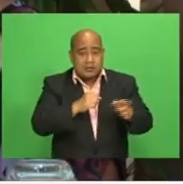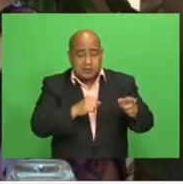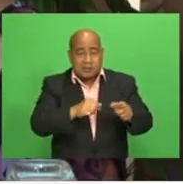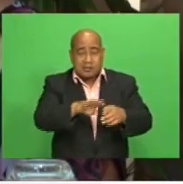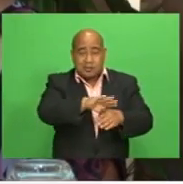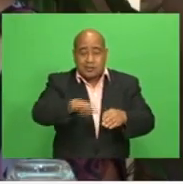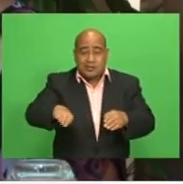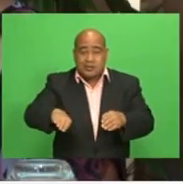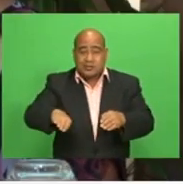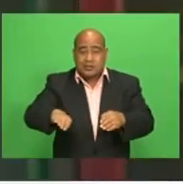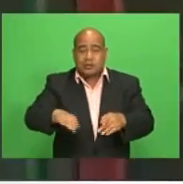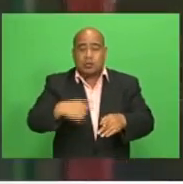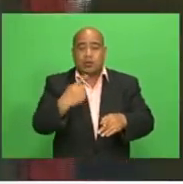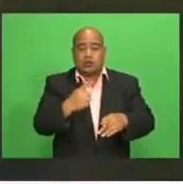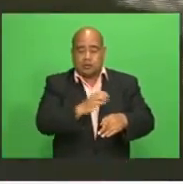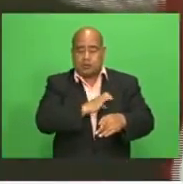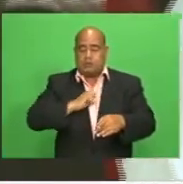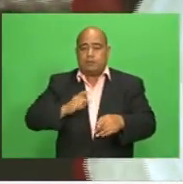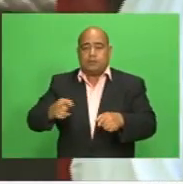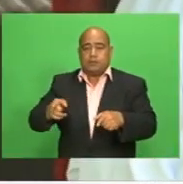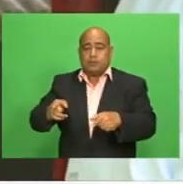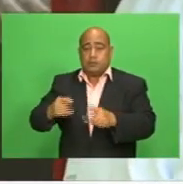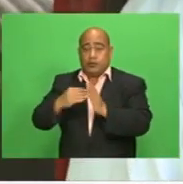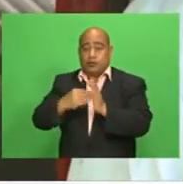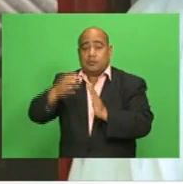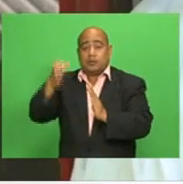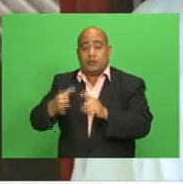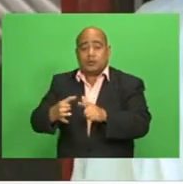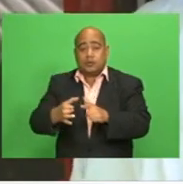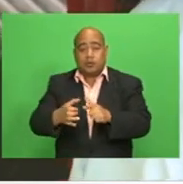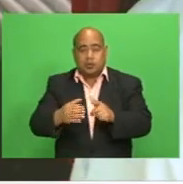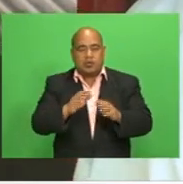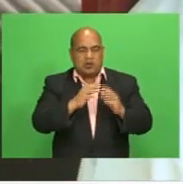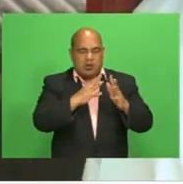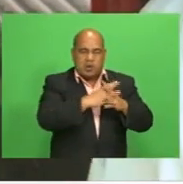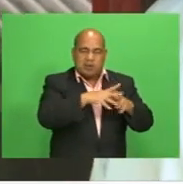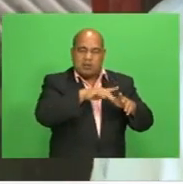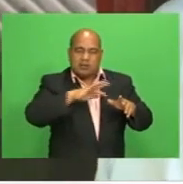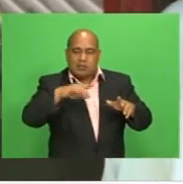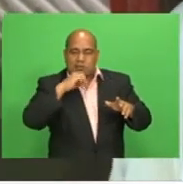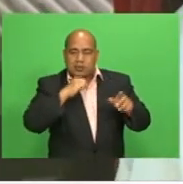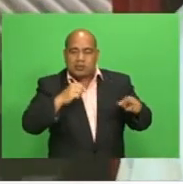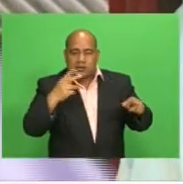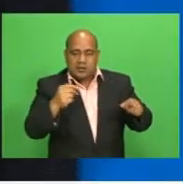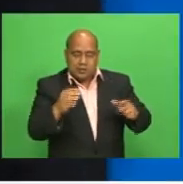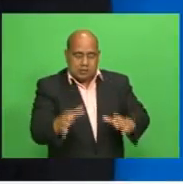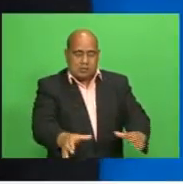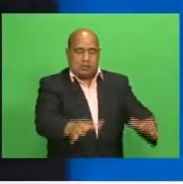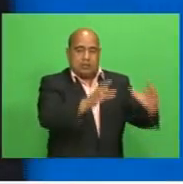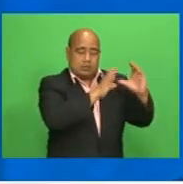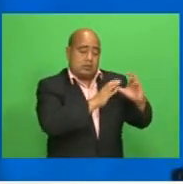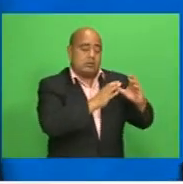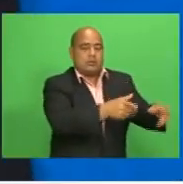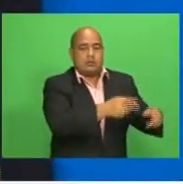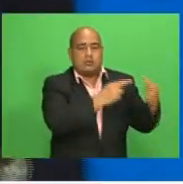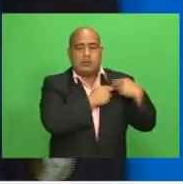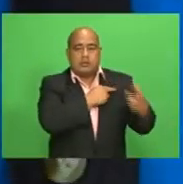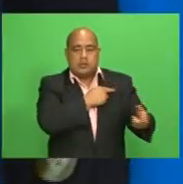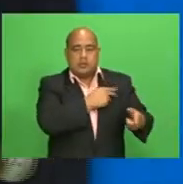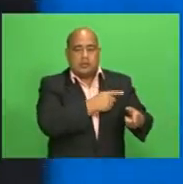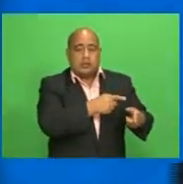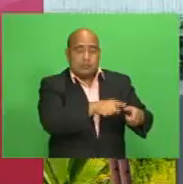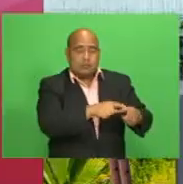executive committee chaired by Pro-Chancellor Winston Thompson, who had taken over the powers of the council under the cover of